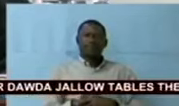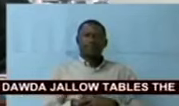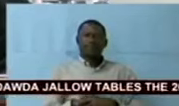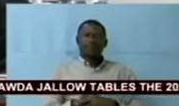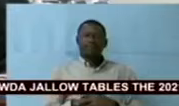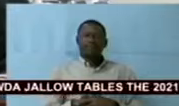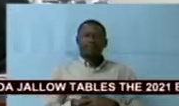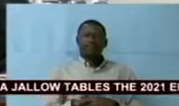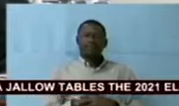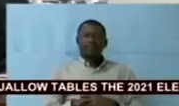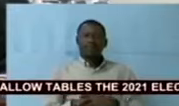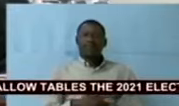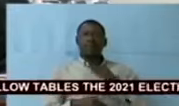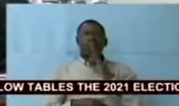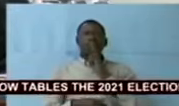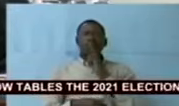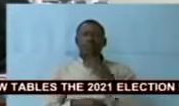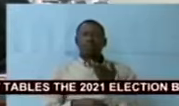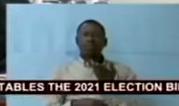By who?